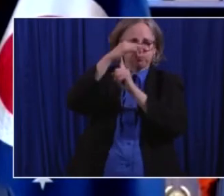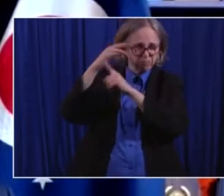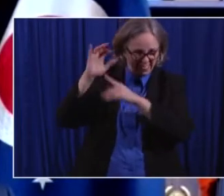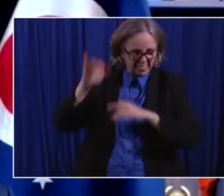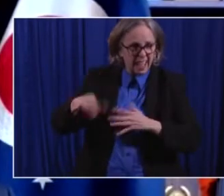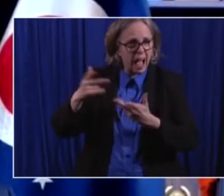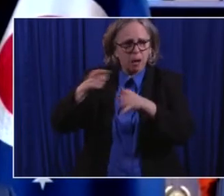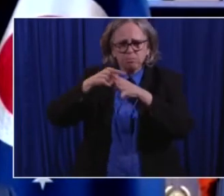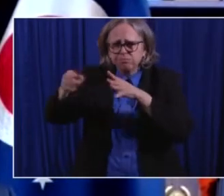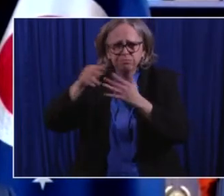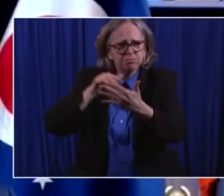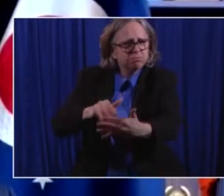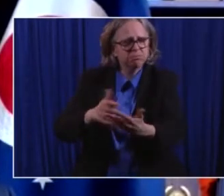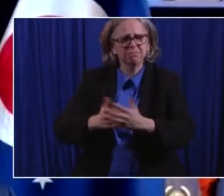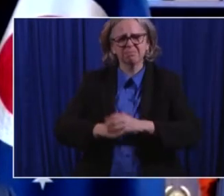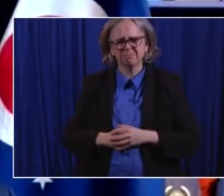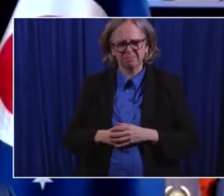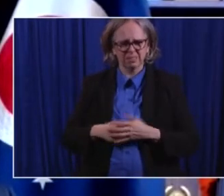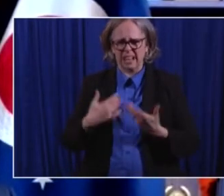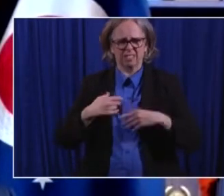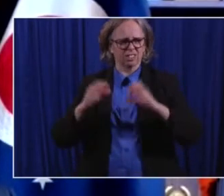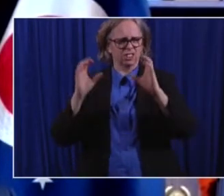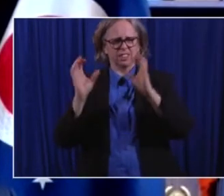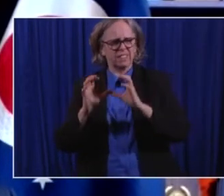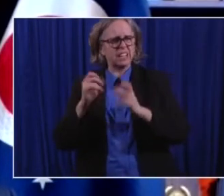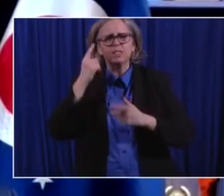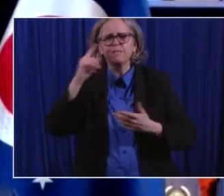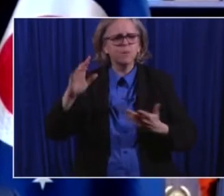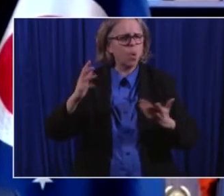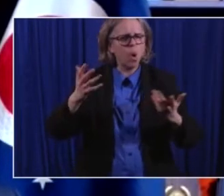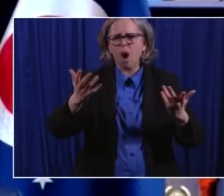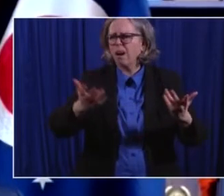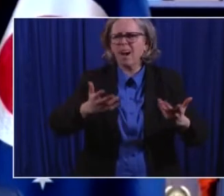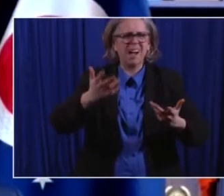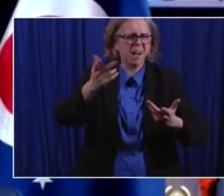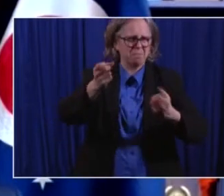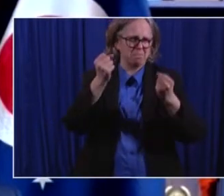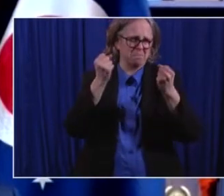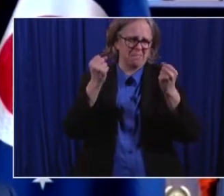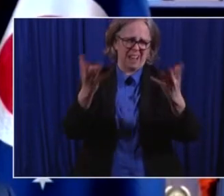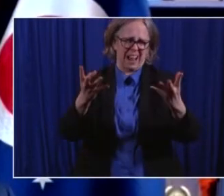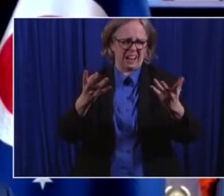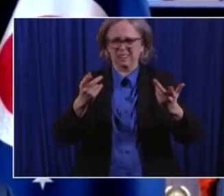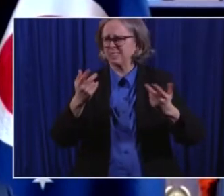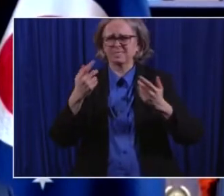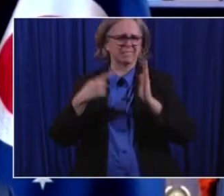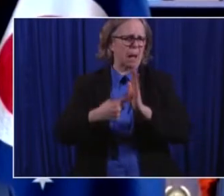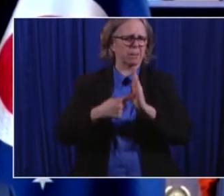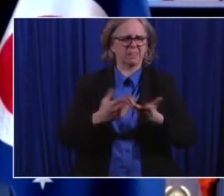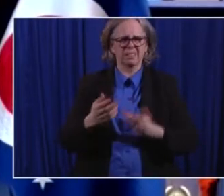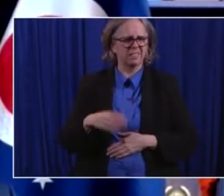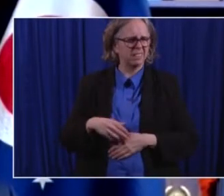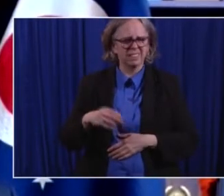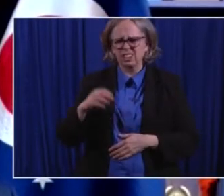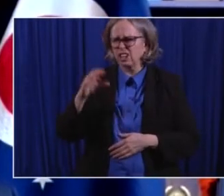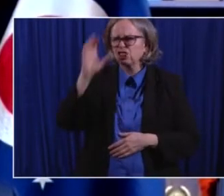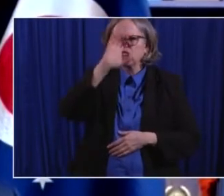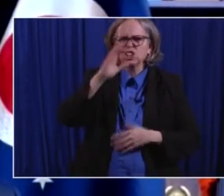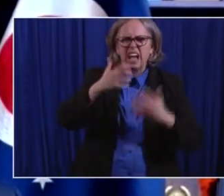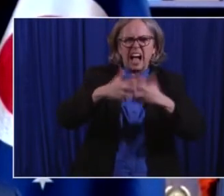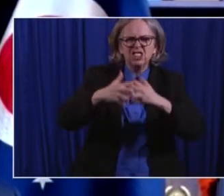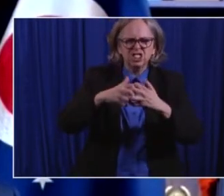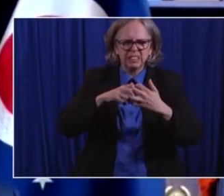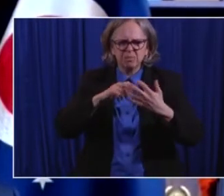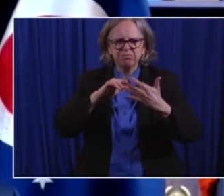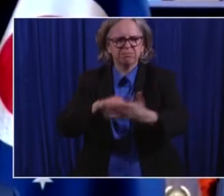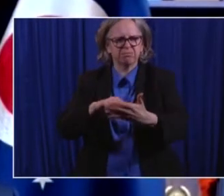a certification in a search engine optimization. What is that? Well, that helps you promote your